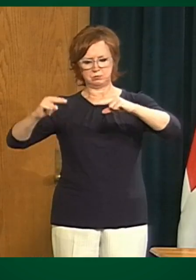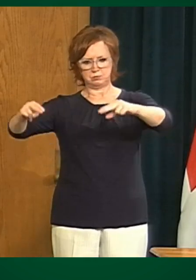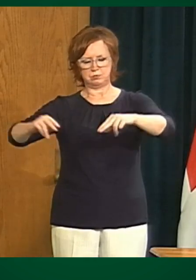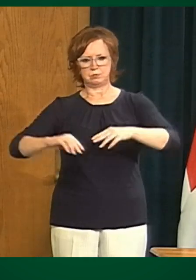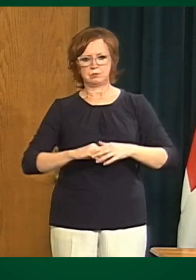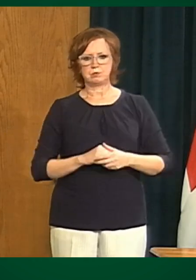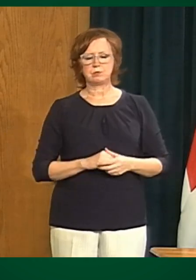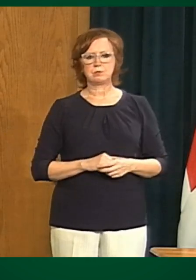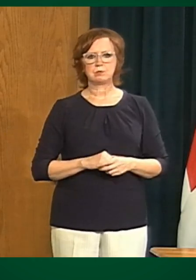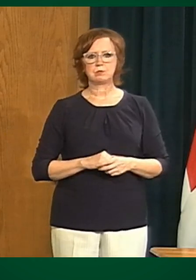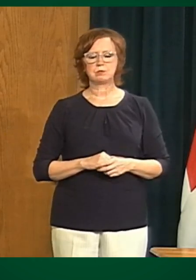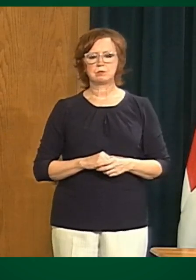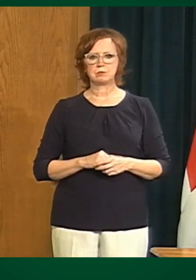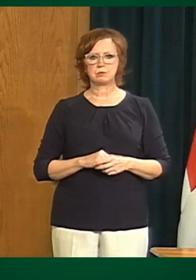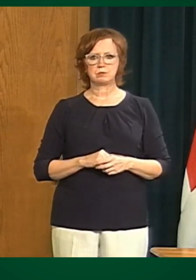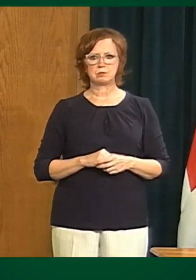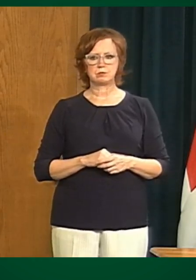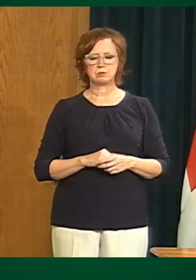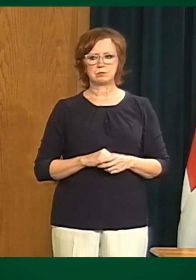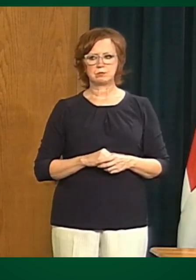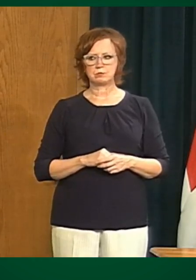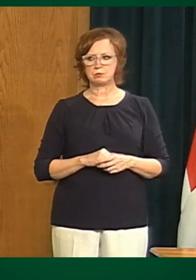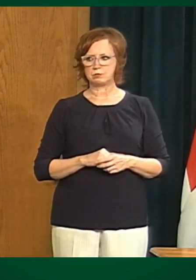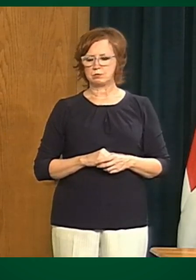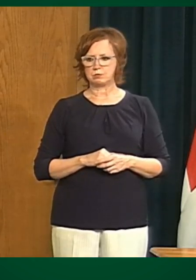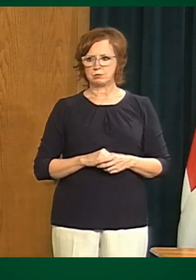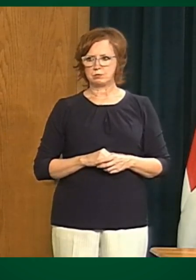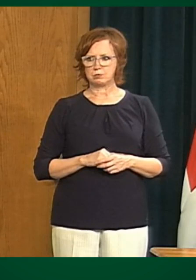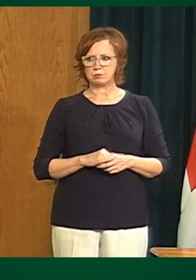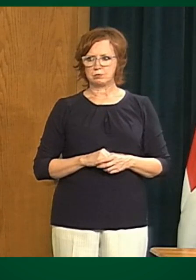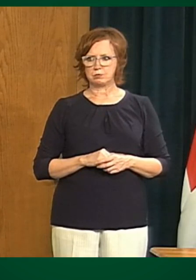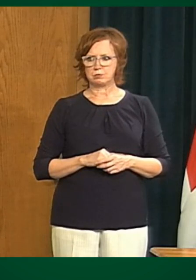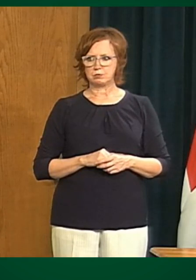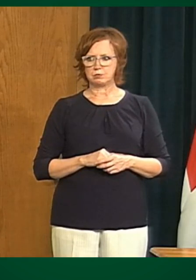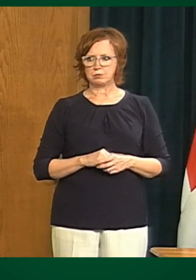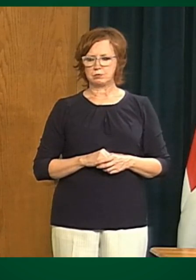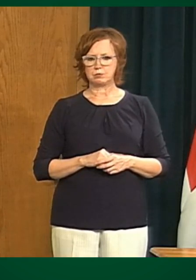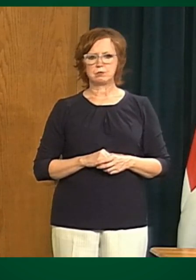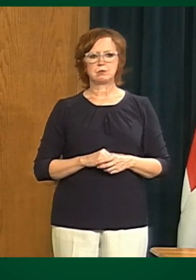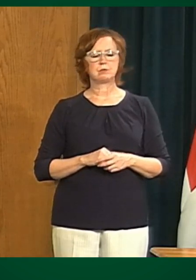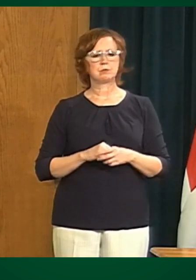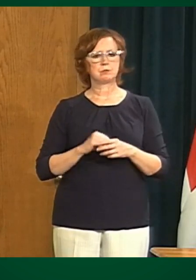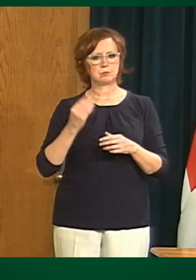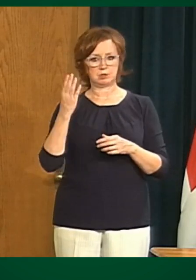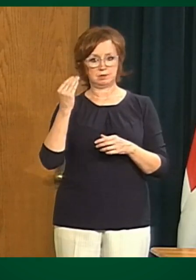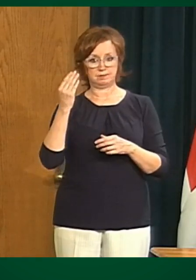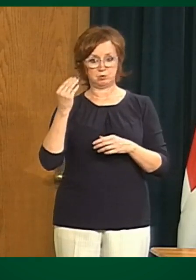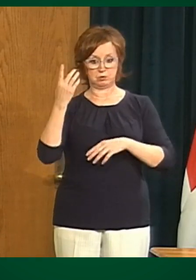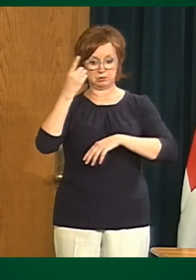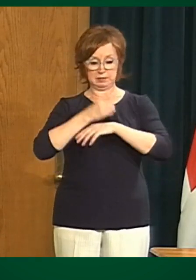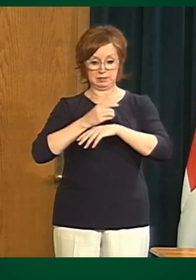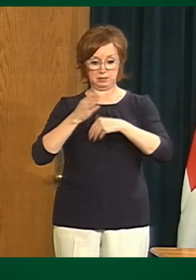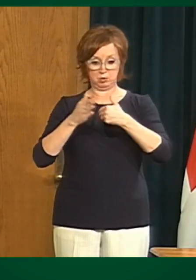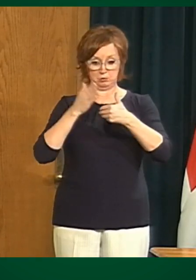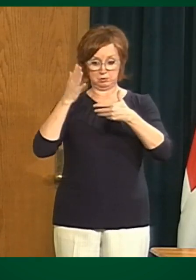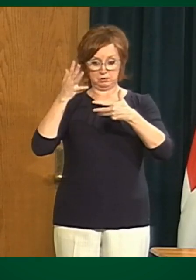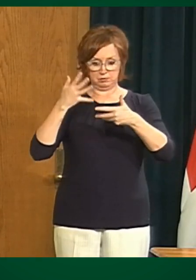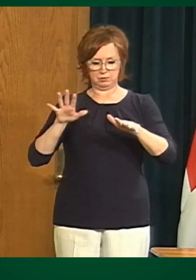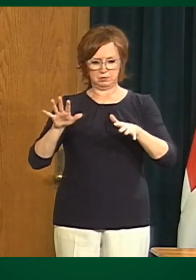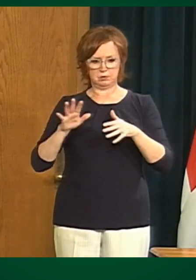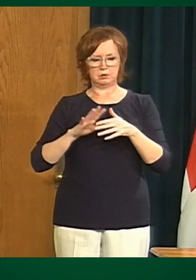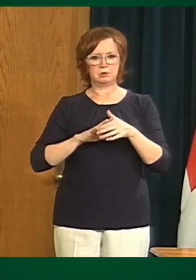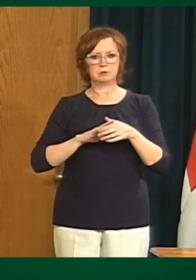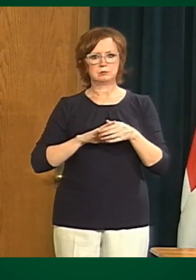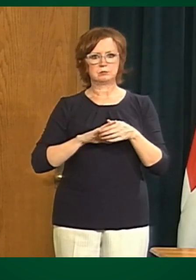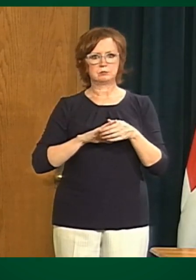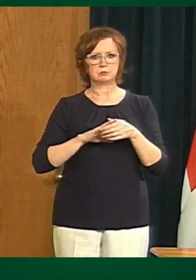isolation beds, and in the same time, some people who end their 14 days, they are released from